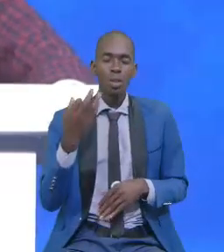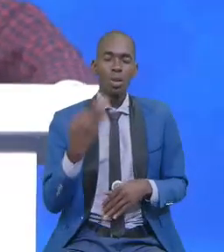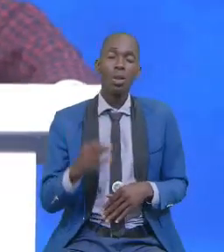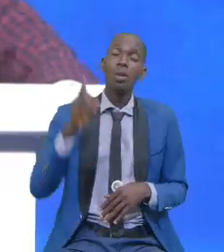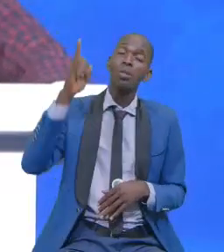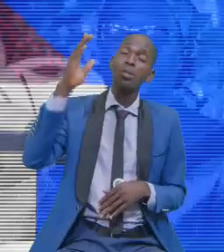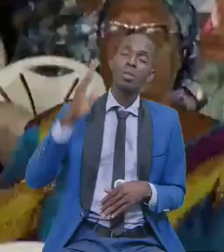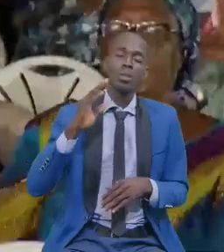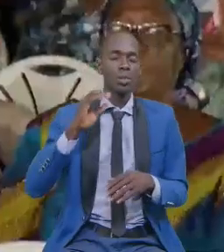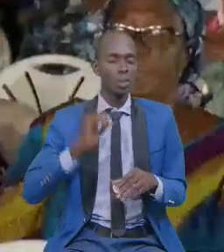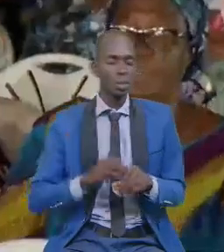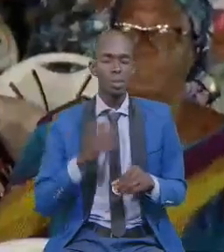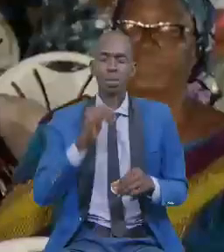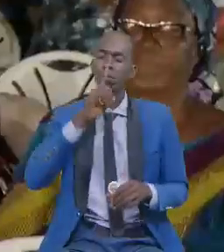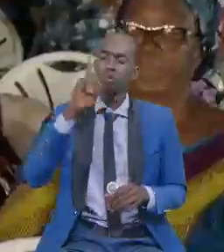in reality.